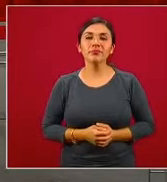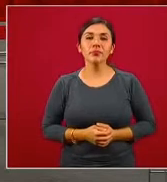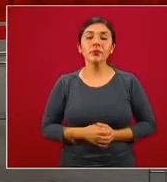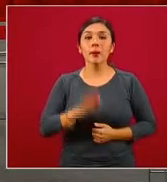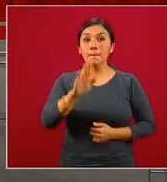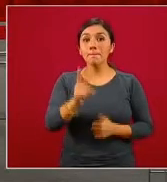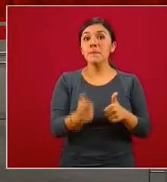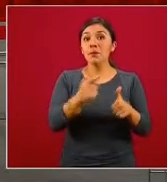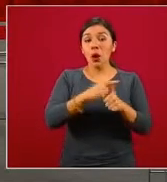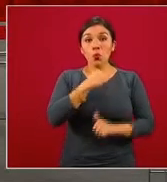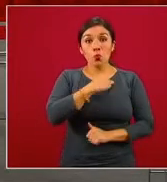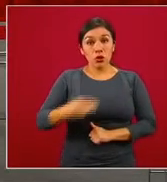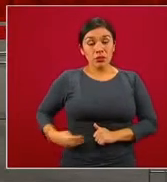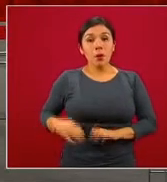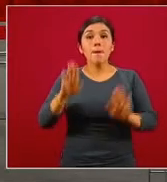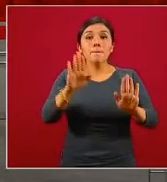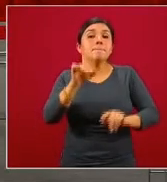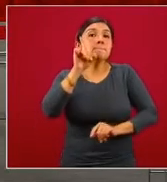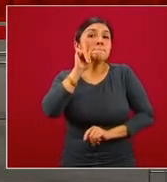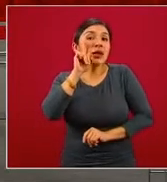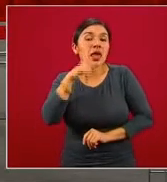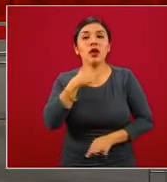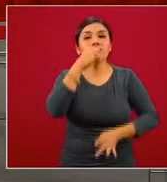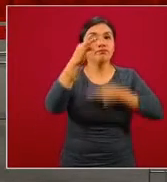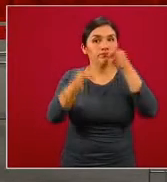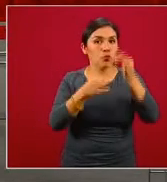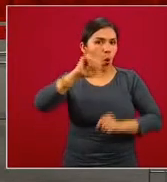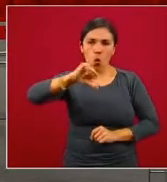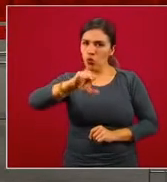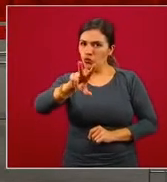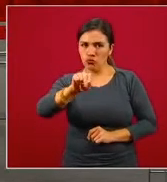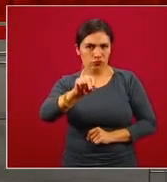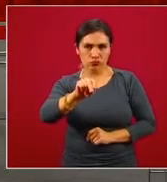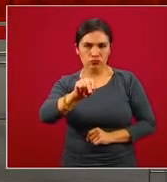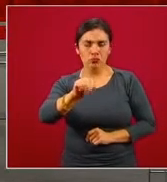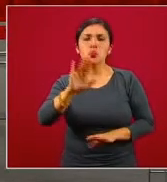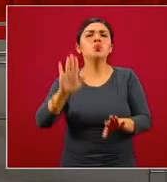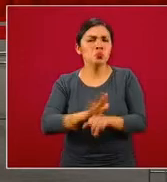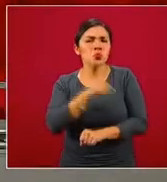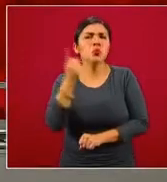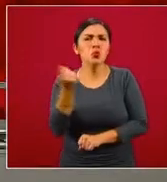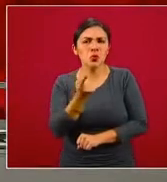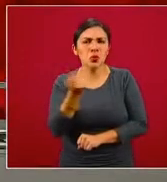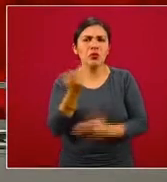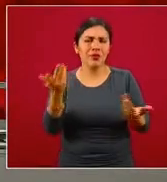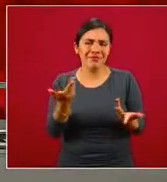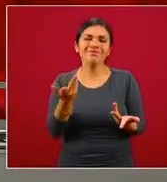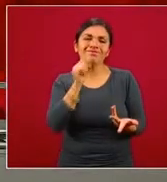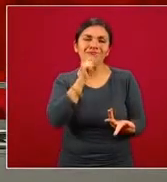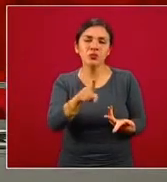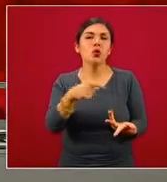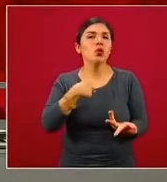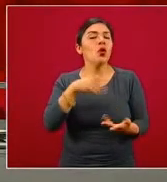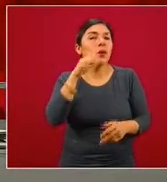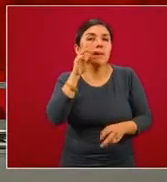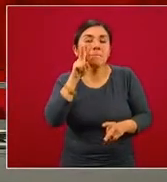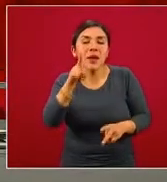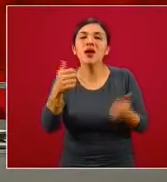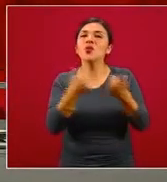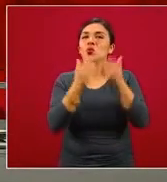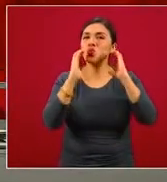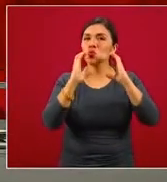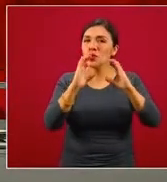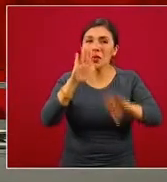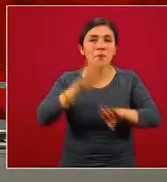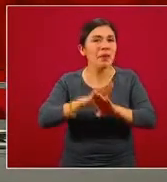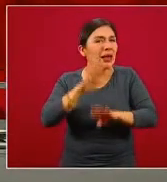personal social networks, and you were addressing questions from parents that are very concerned because they